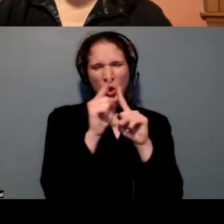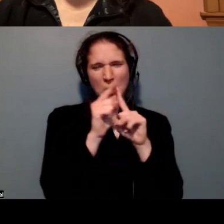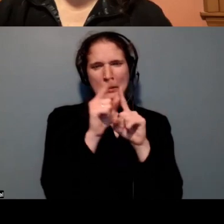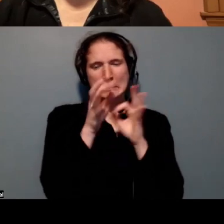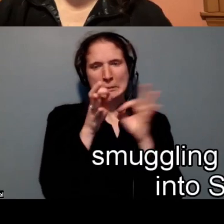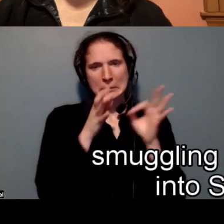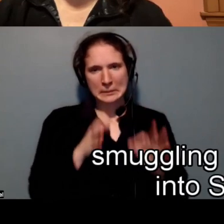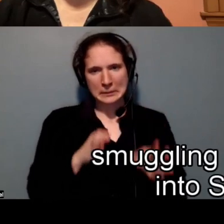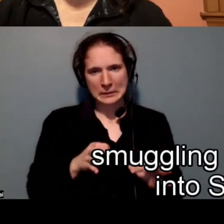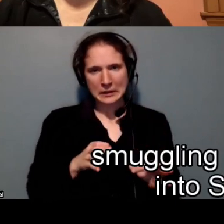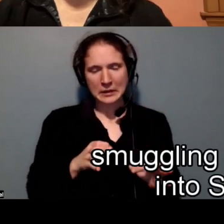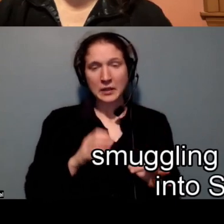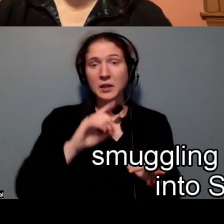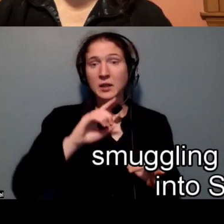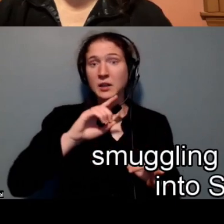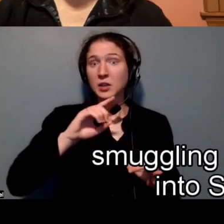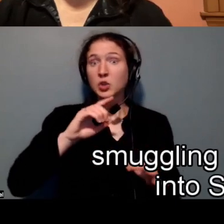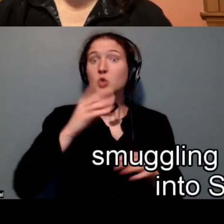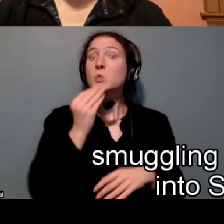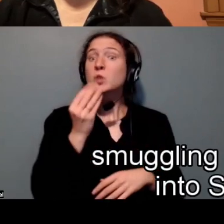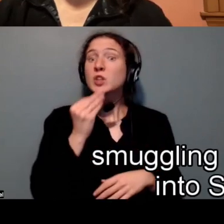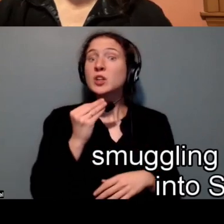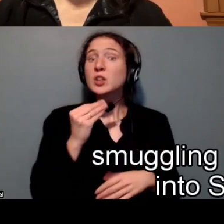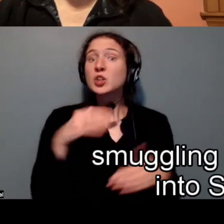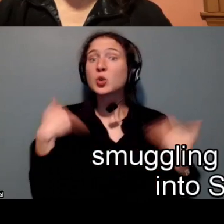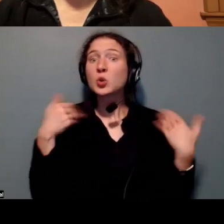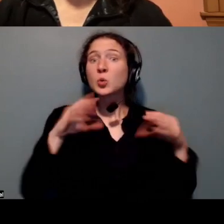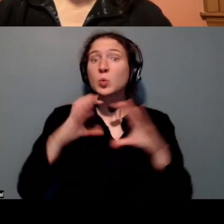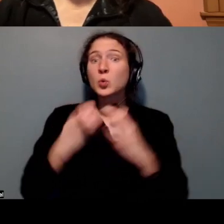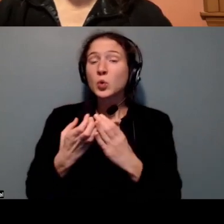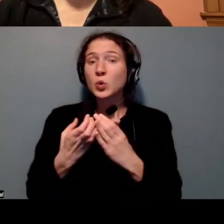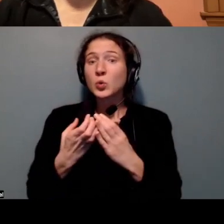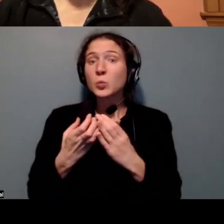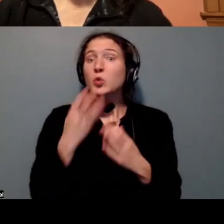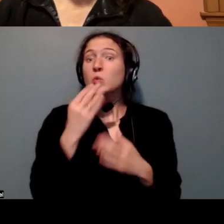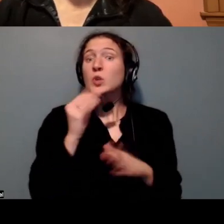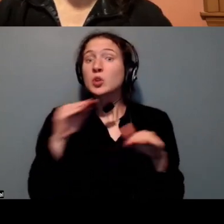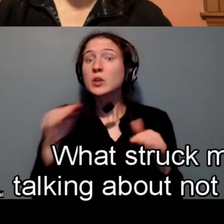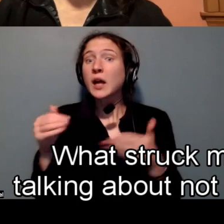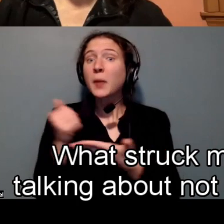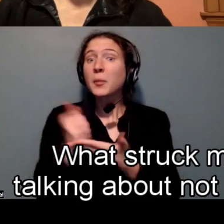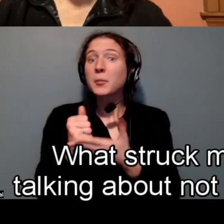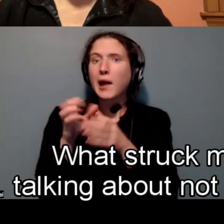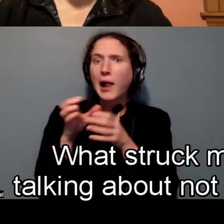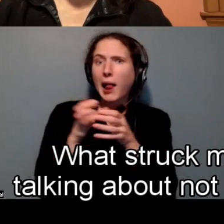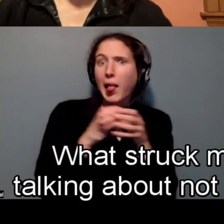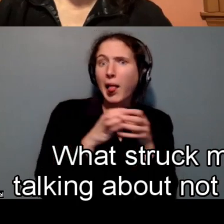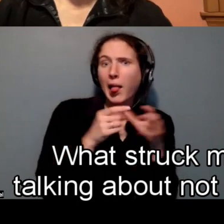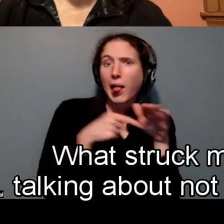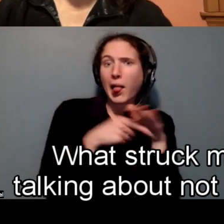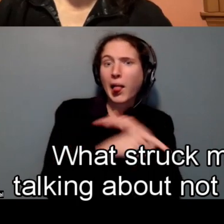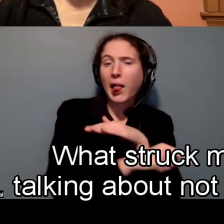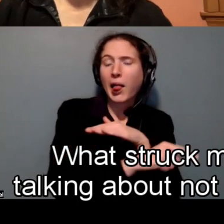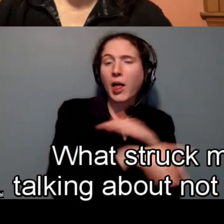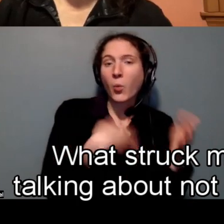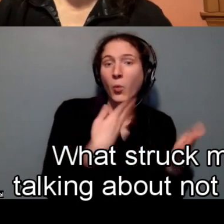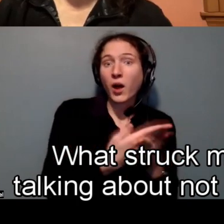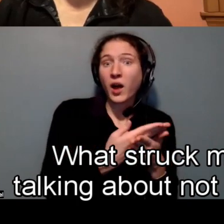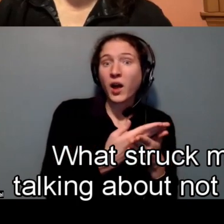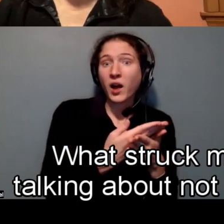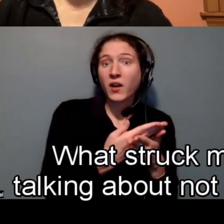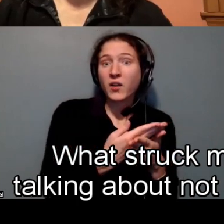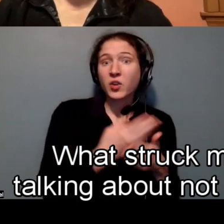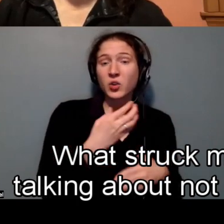group smuggling Jewish children into Switzerland. Wow. And what struck me is that they were talking about